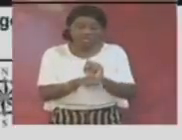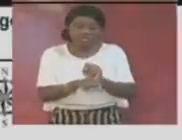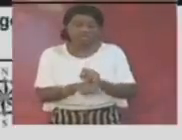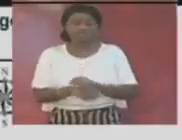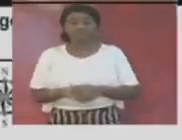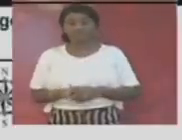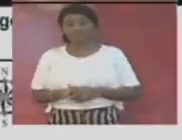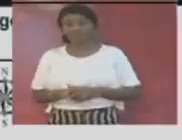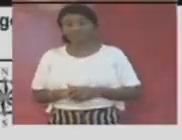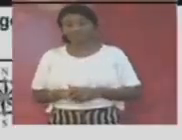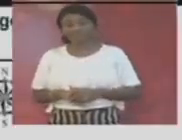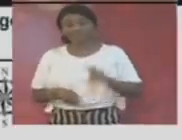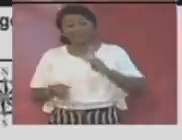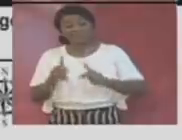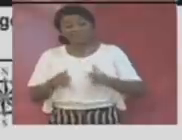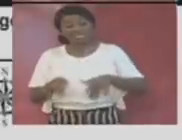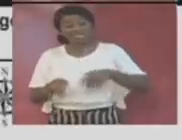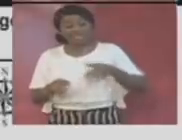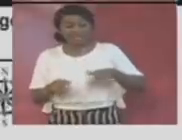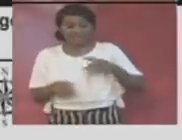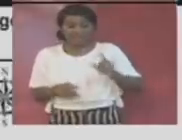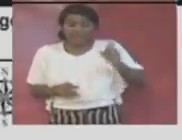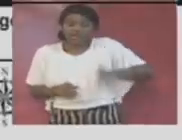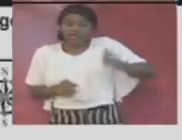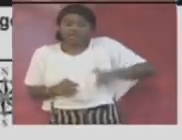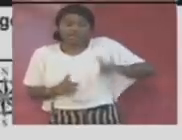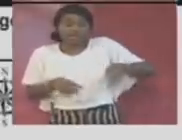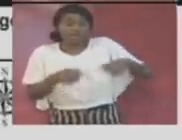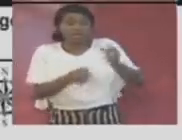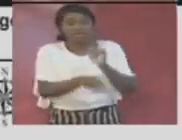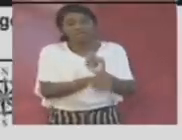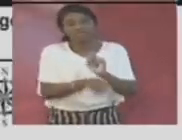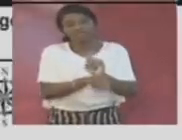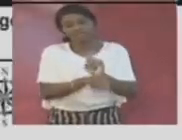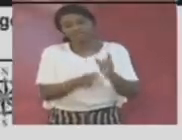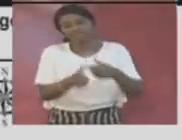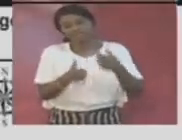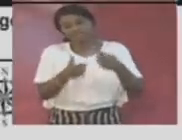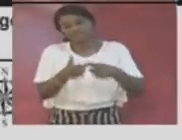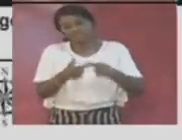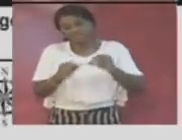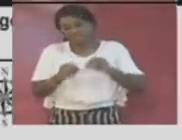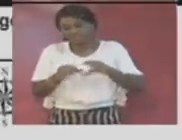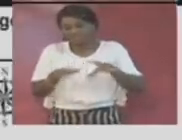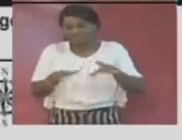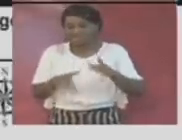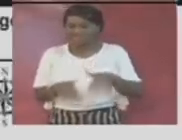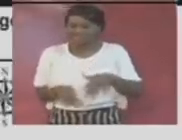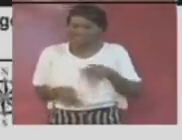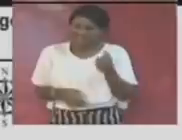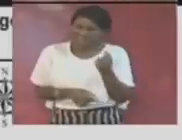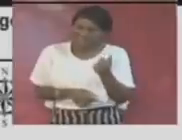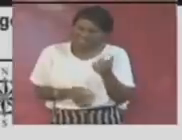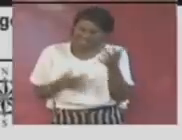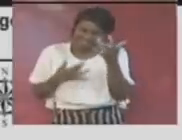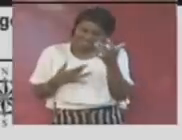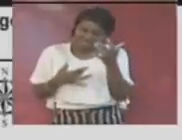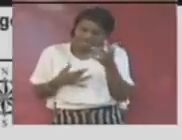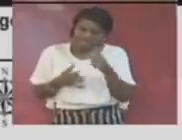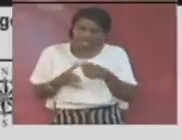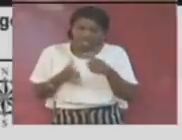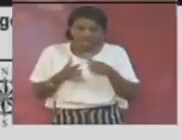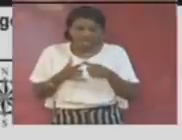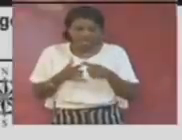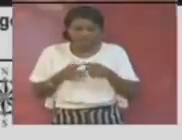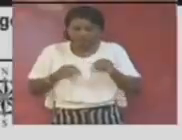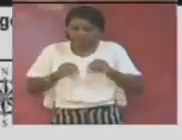We are still seeing where people feel compelled to go to work, go into the workplace, although they weren't feeling so well, and we see where clusters